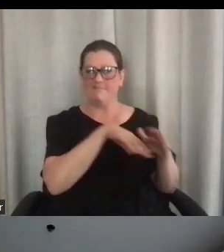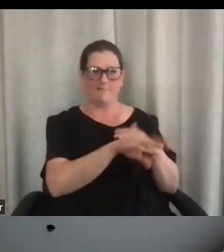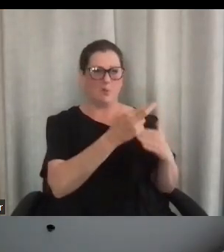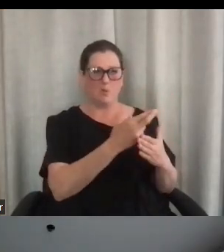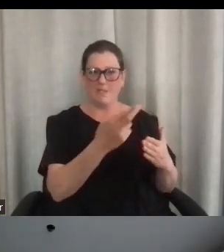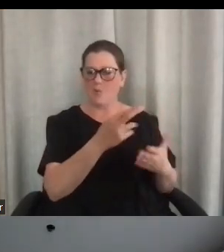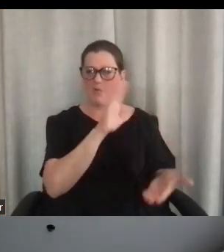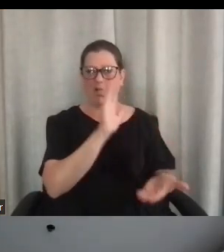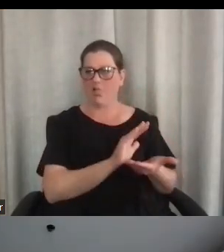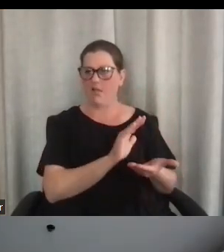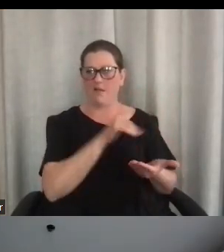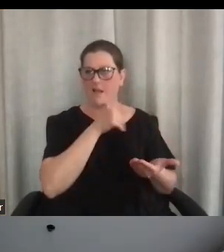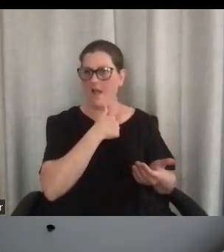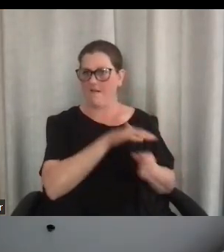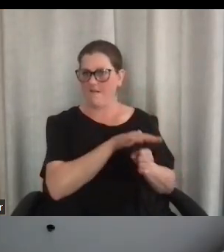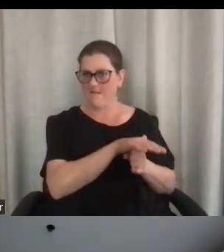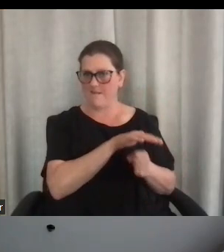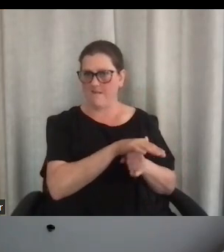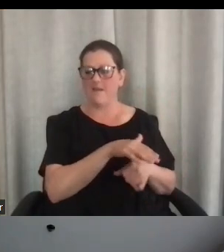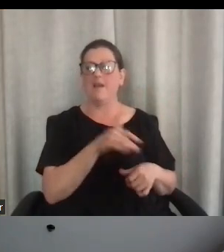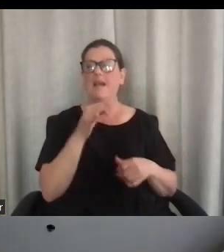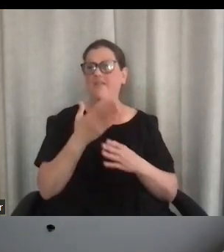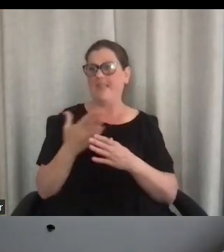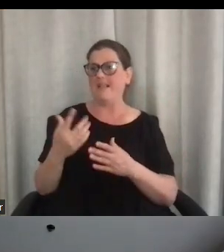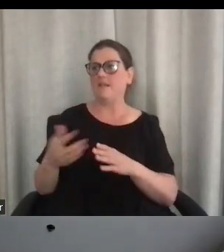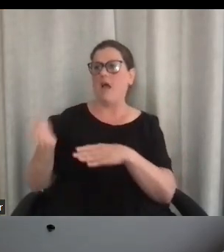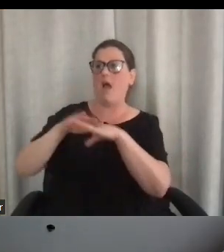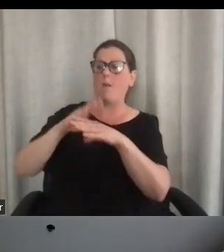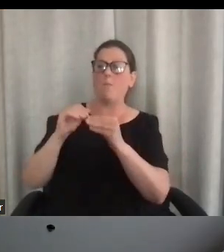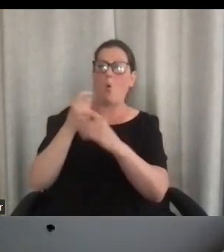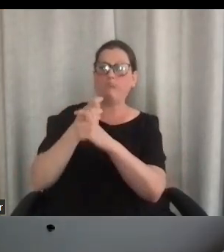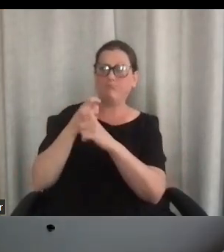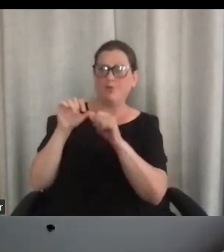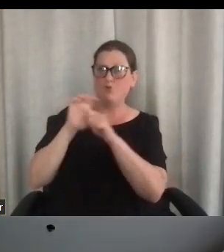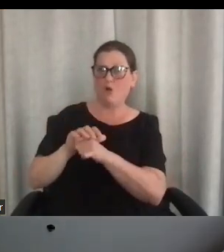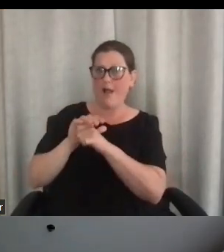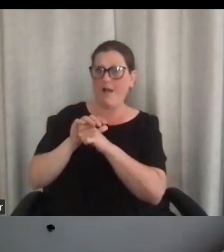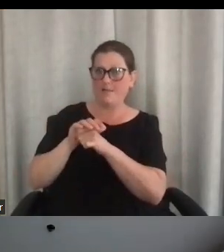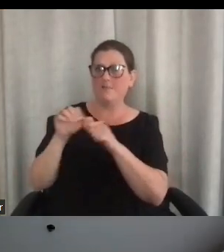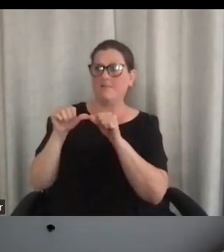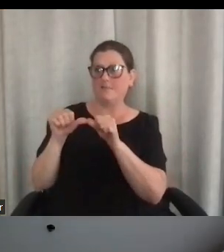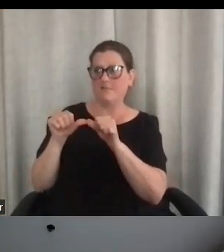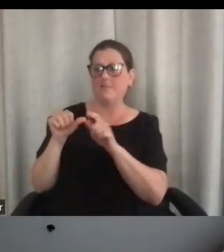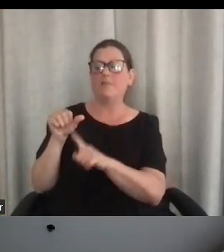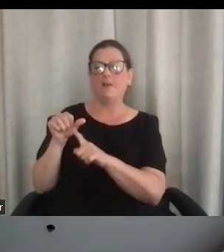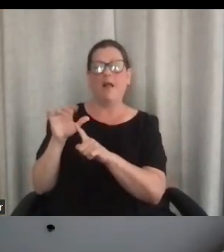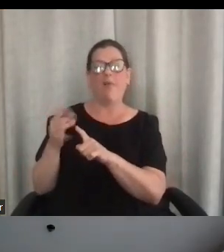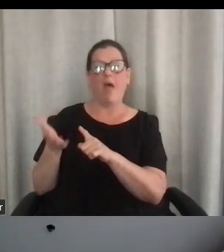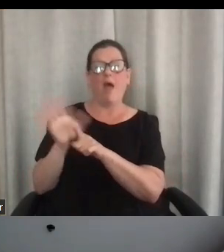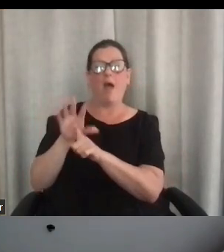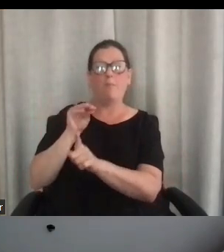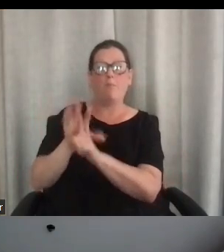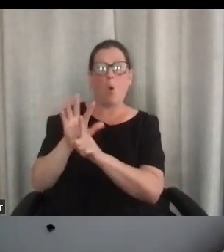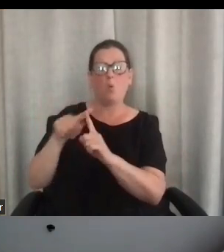that promote healthy development. When factors that increase toxic stress are present, conditions are created that increase exposure to